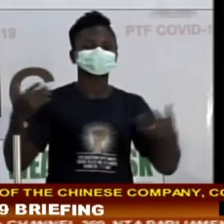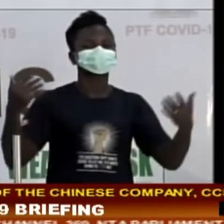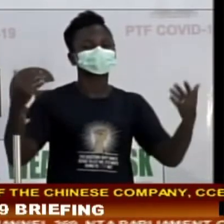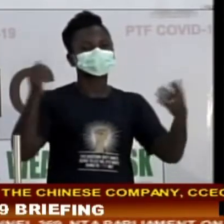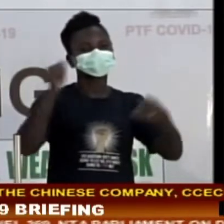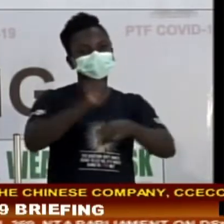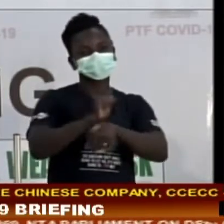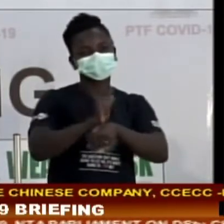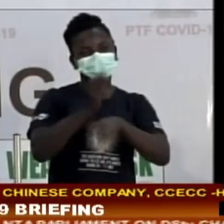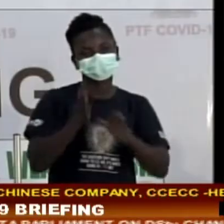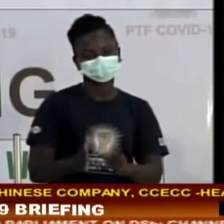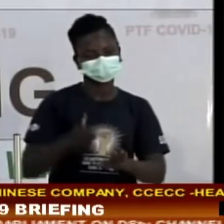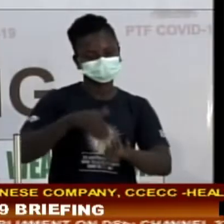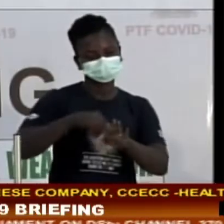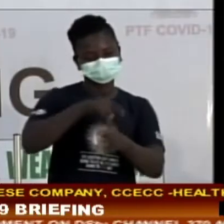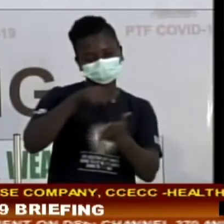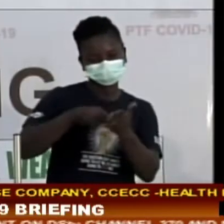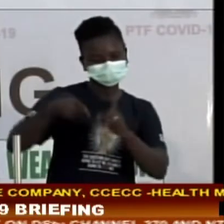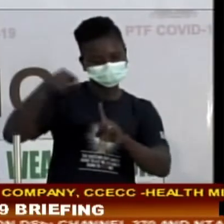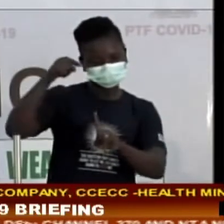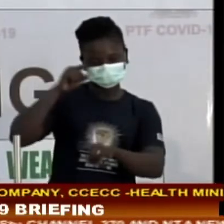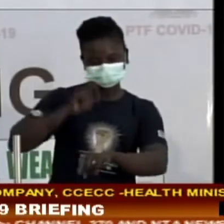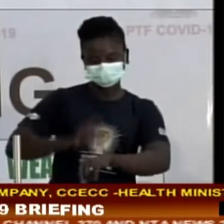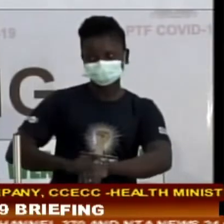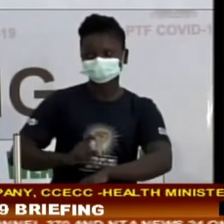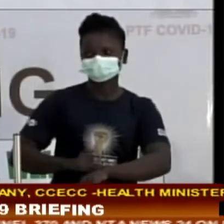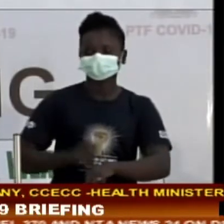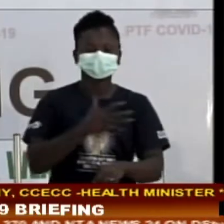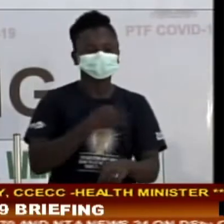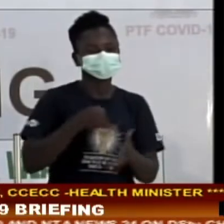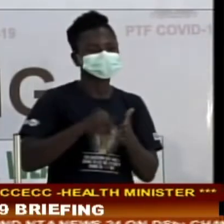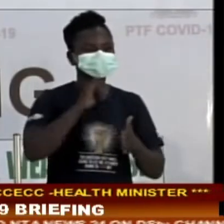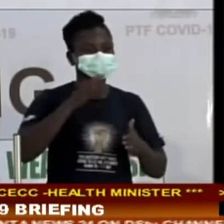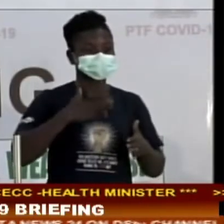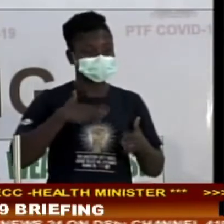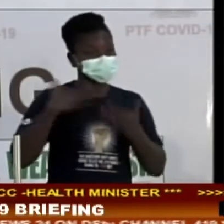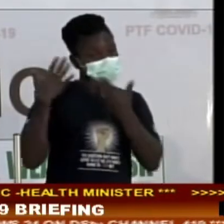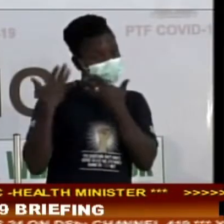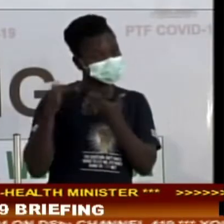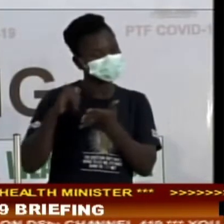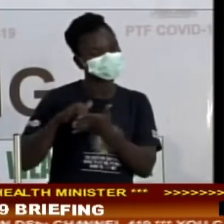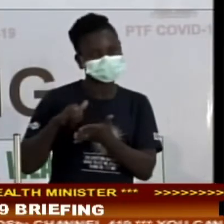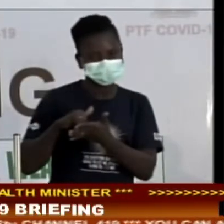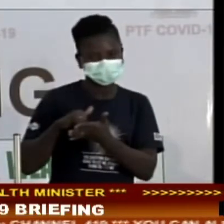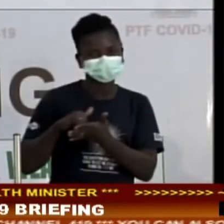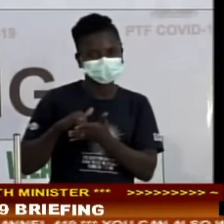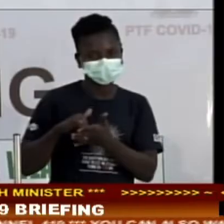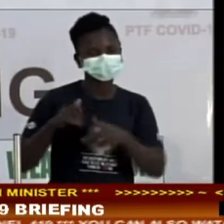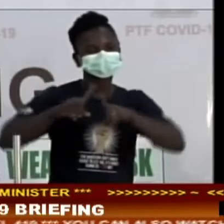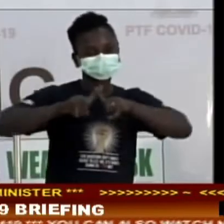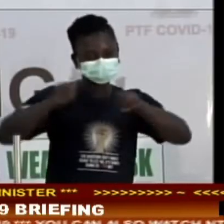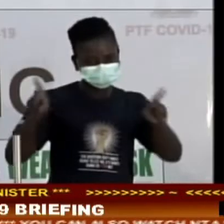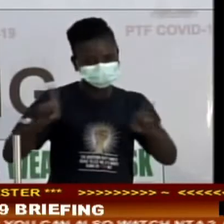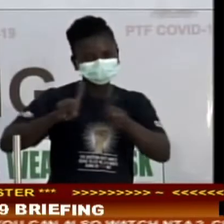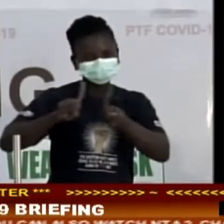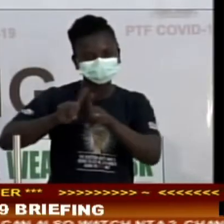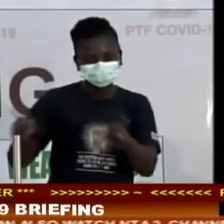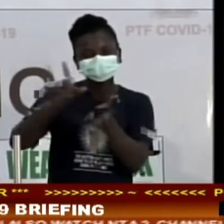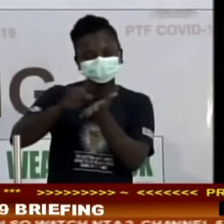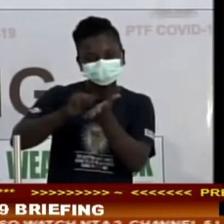time and uh it's my hope that um various media